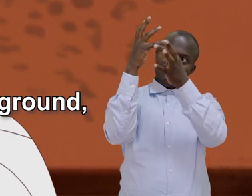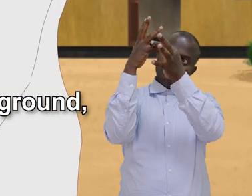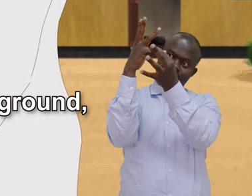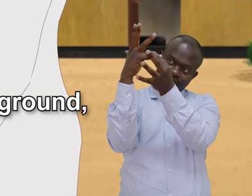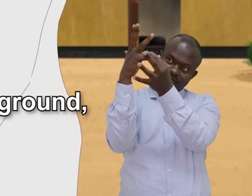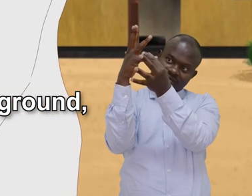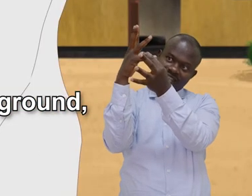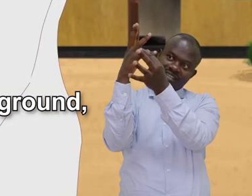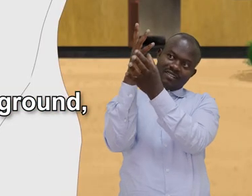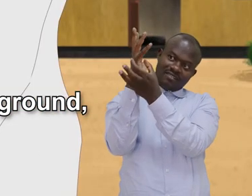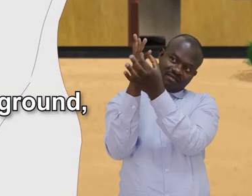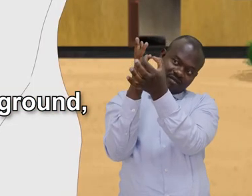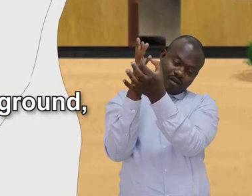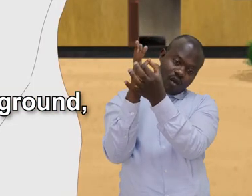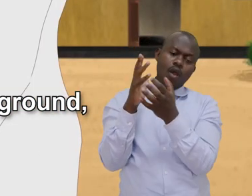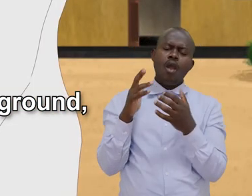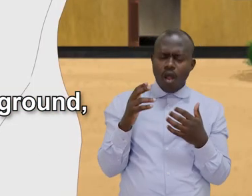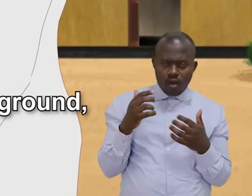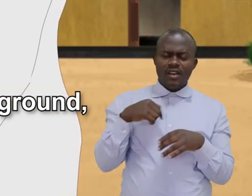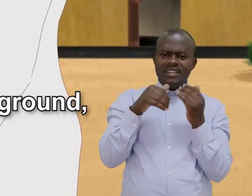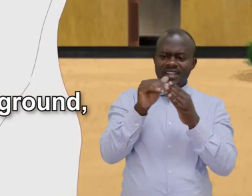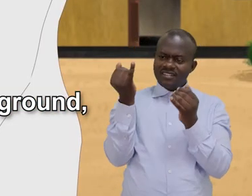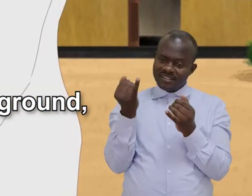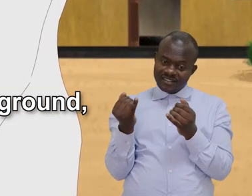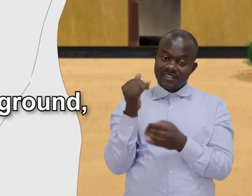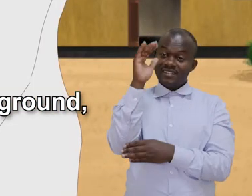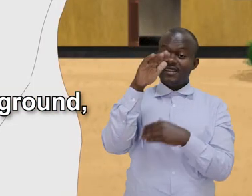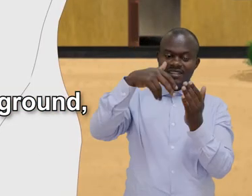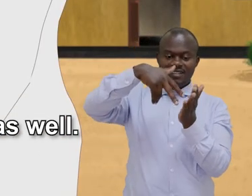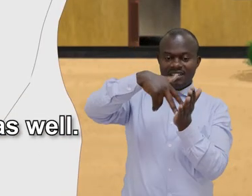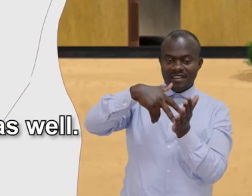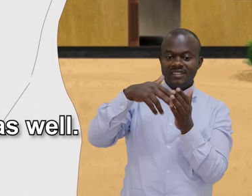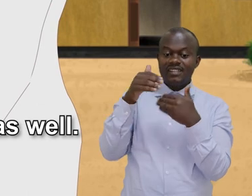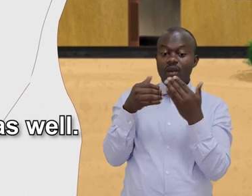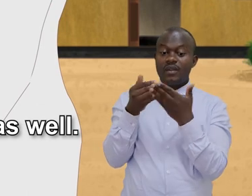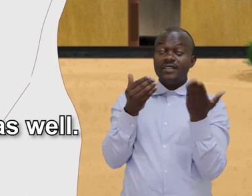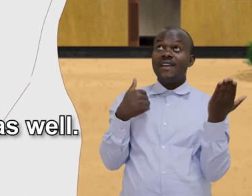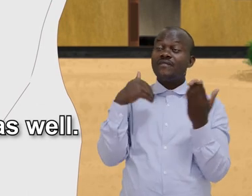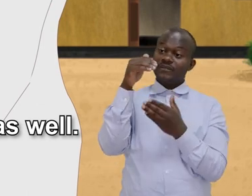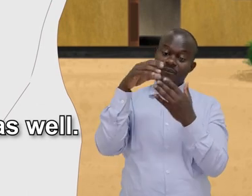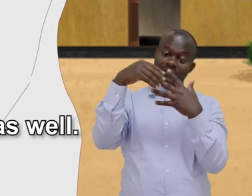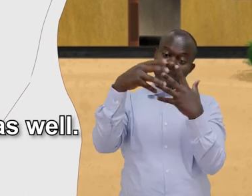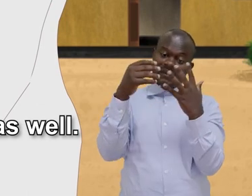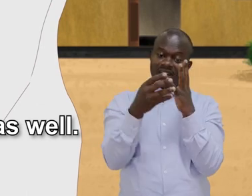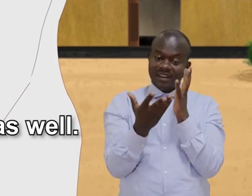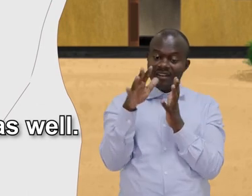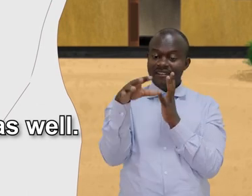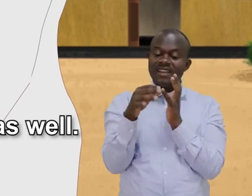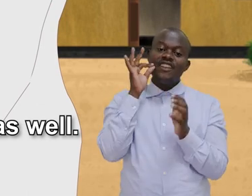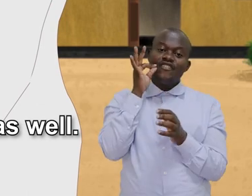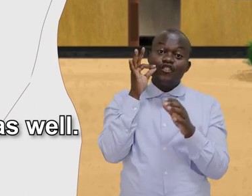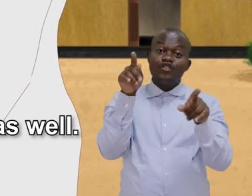Oh, let's draw a tree that is standing on the ground. It has leaves and fruits too. Yes, let's put a